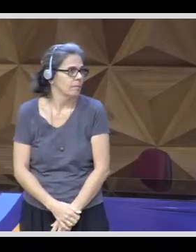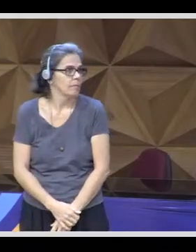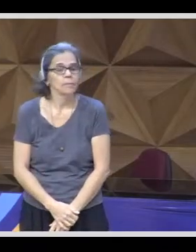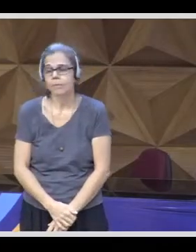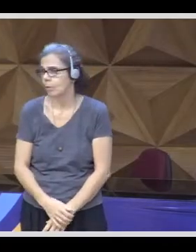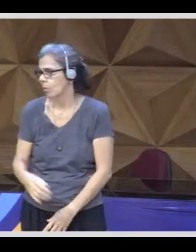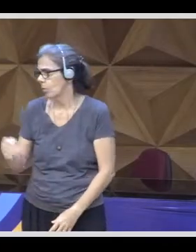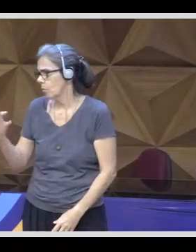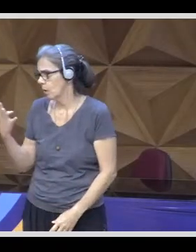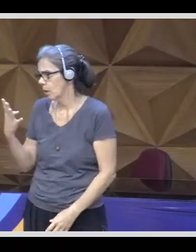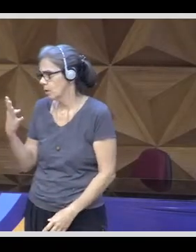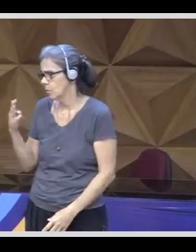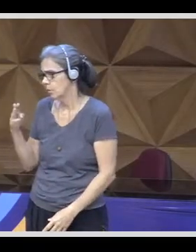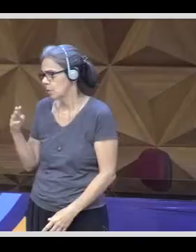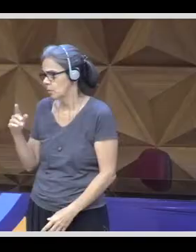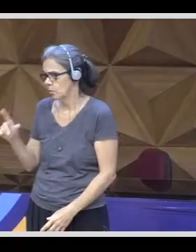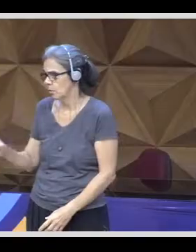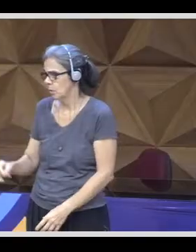Switch it on, I think.